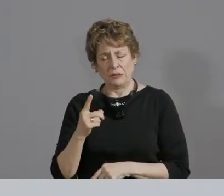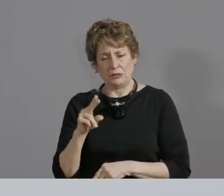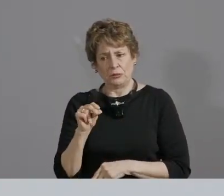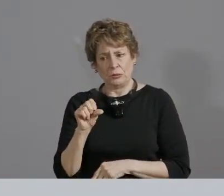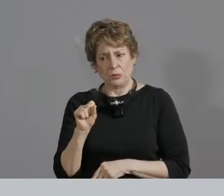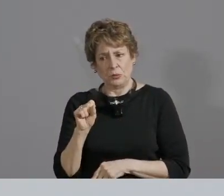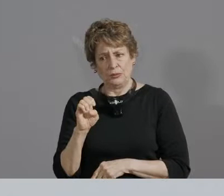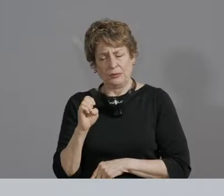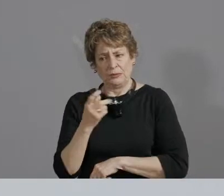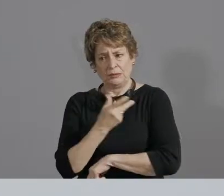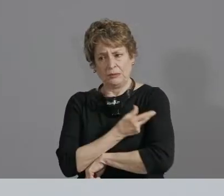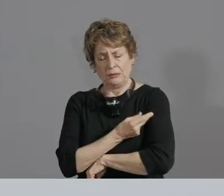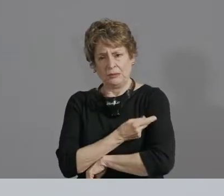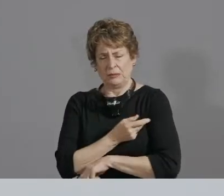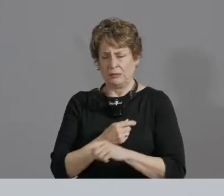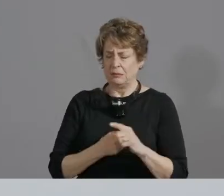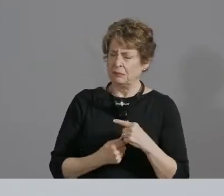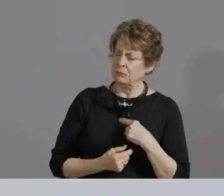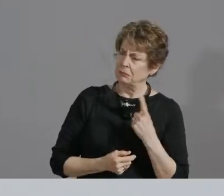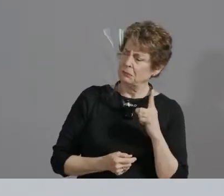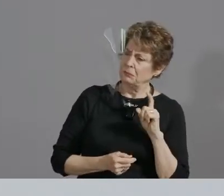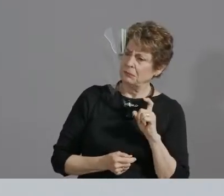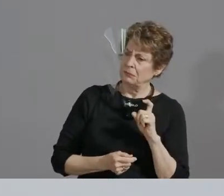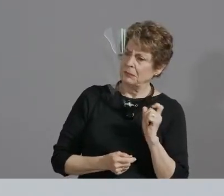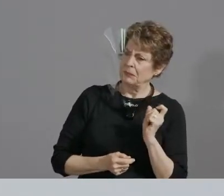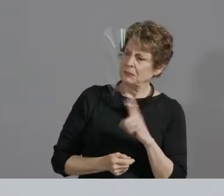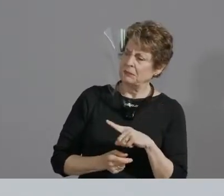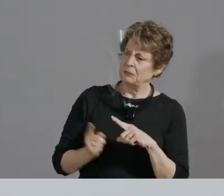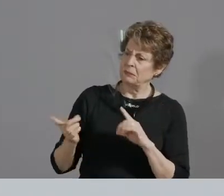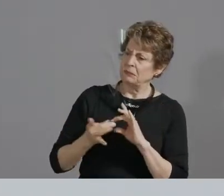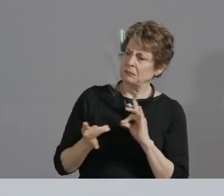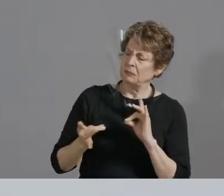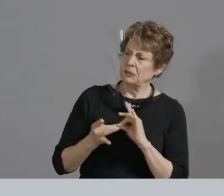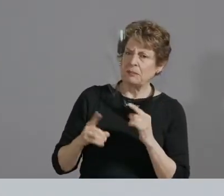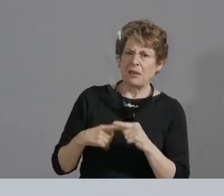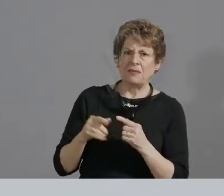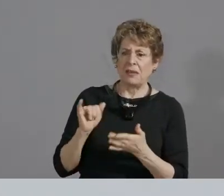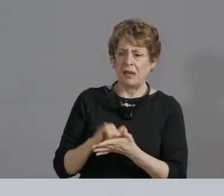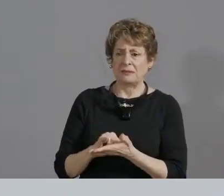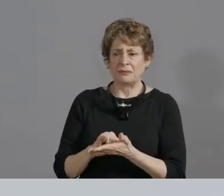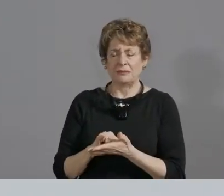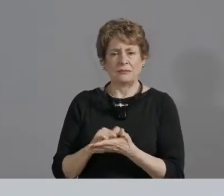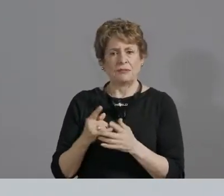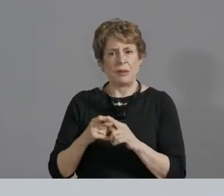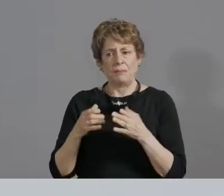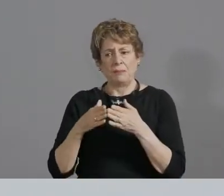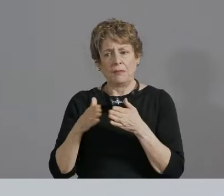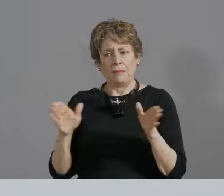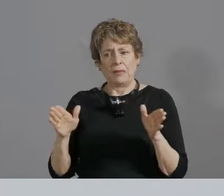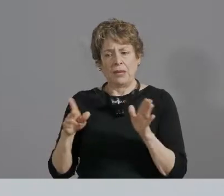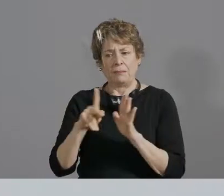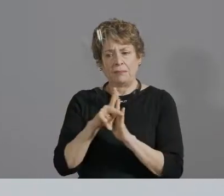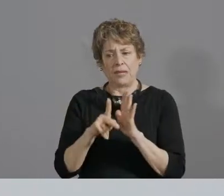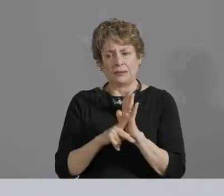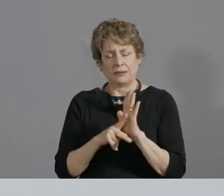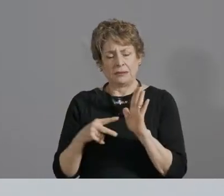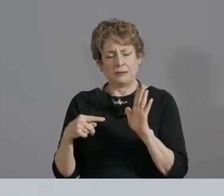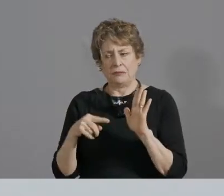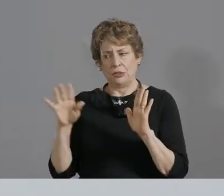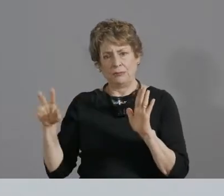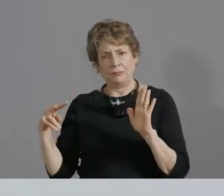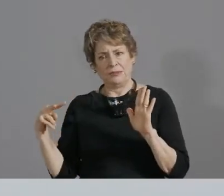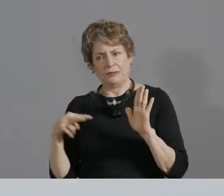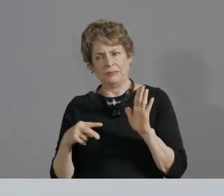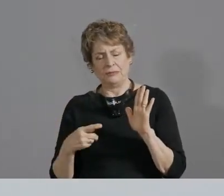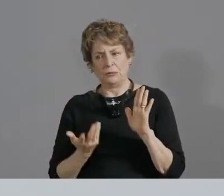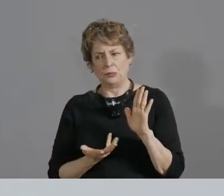you could please comment on that from a public health perspective, what that means to now be reducing